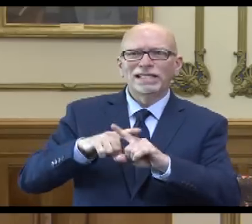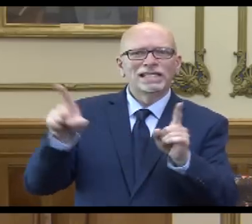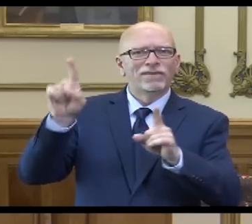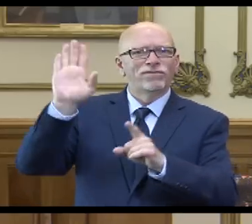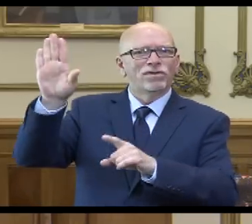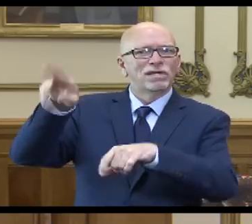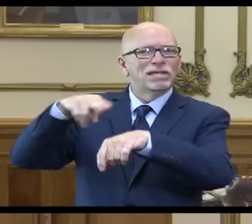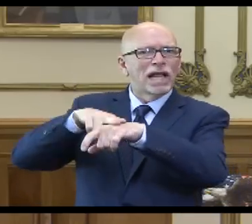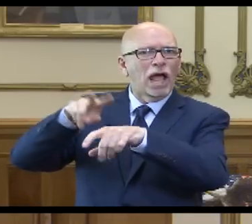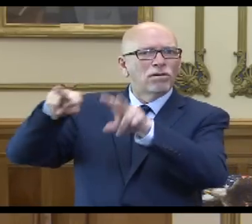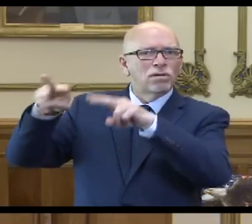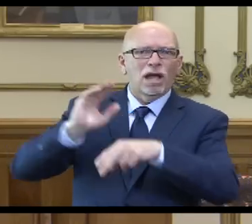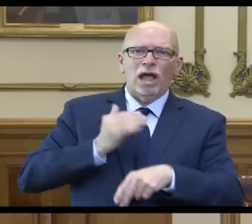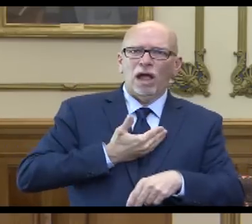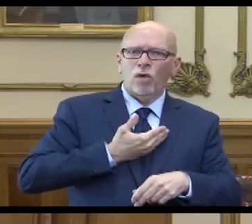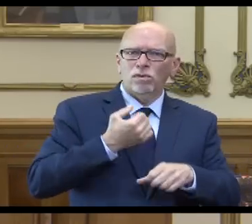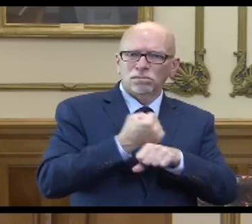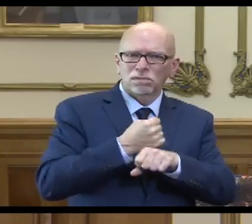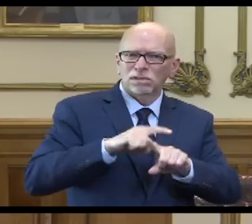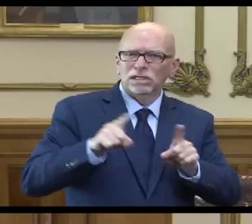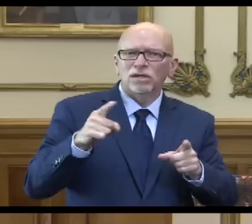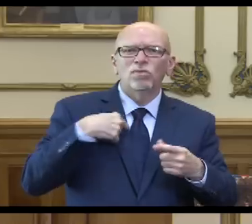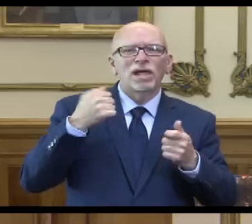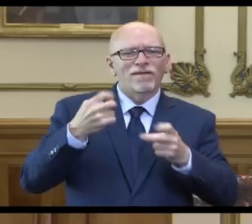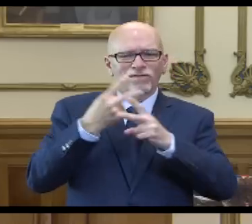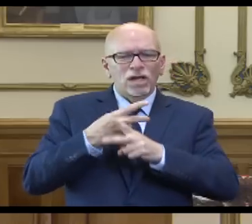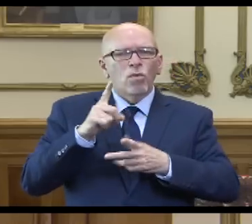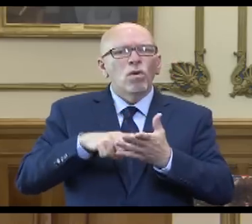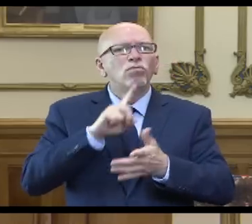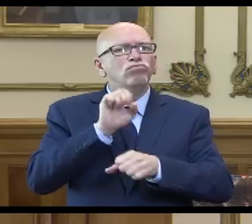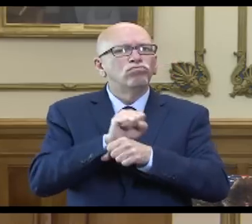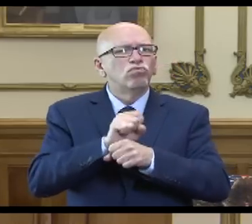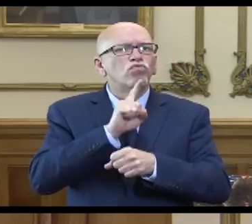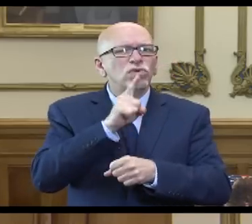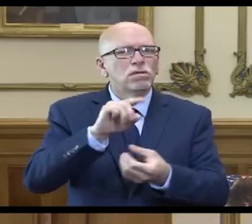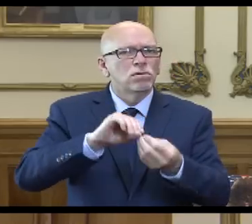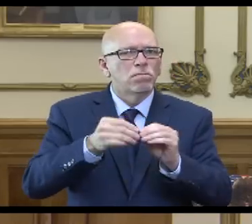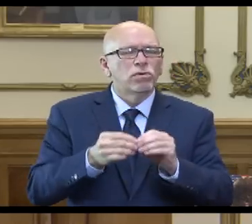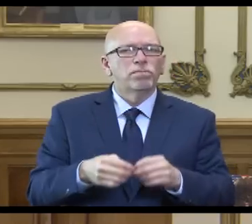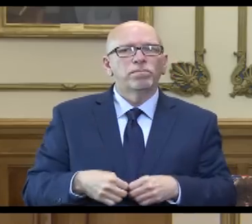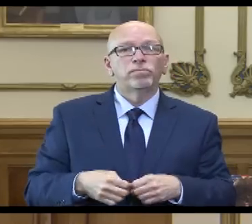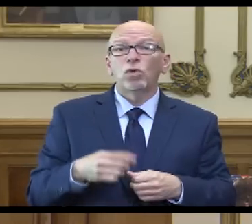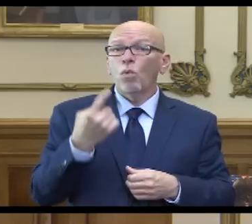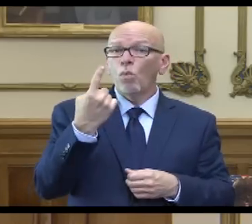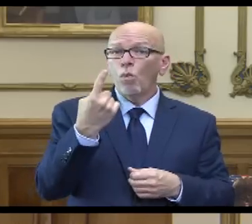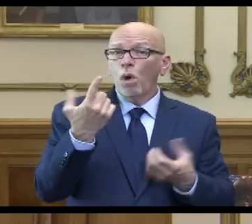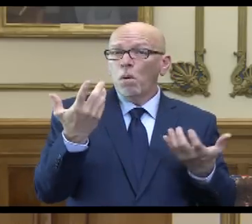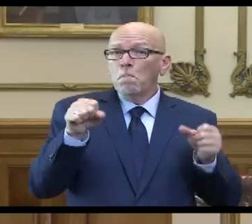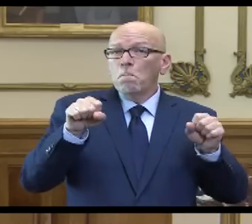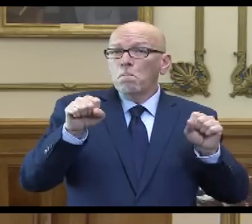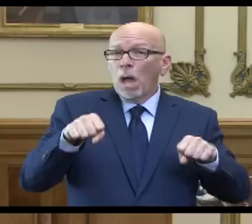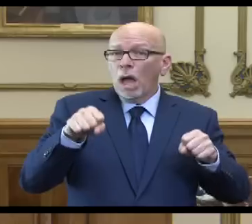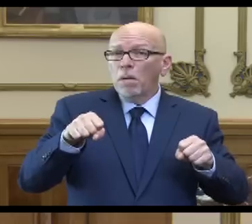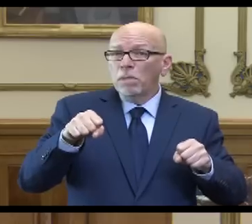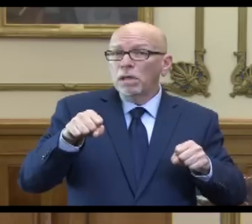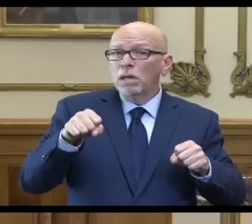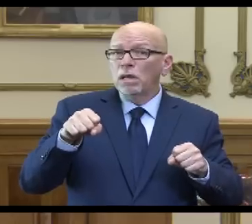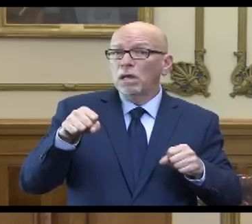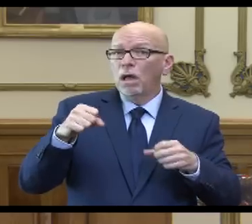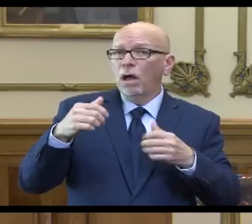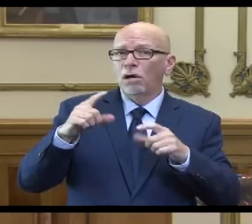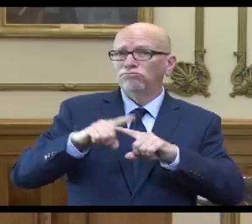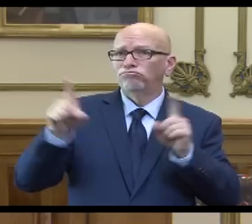and trying to figure out how we get closer to the real number. I think one of the likely possibilities that